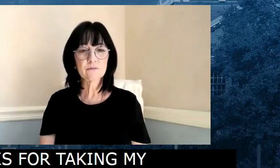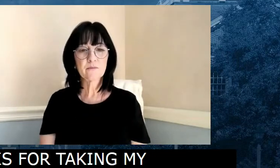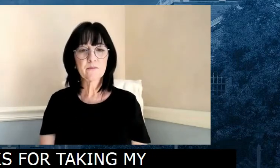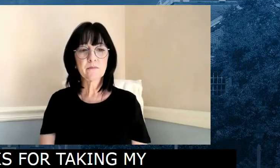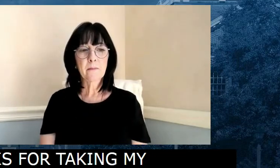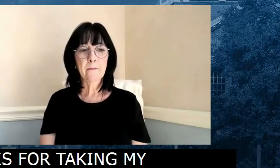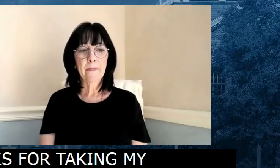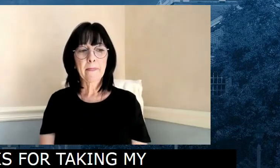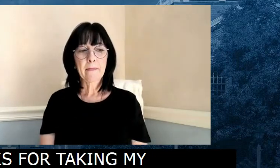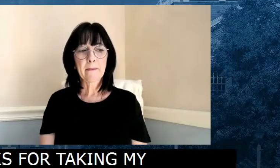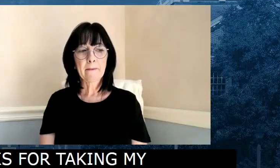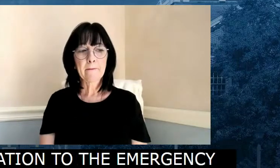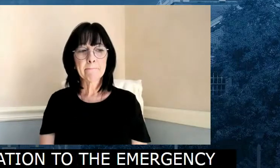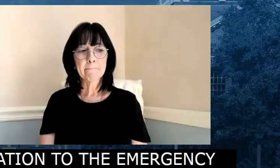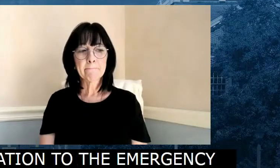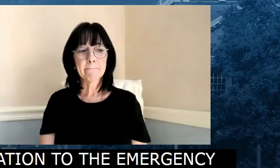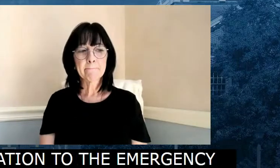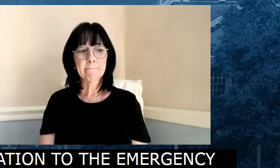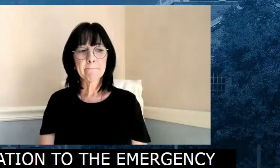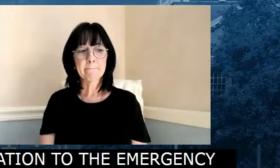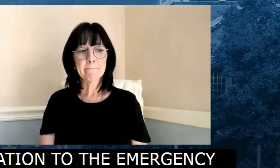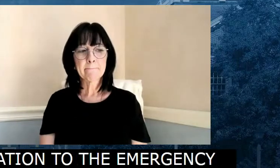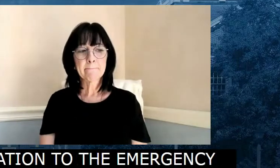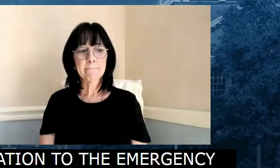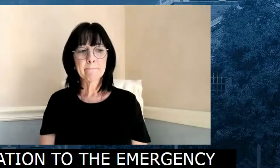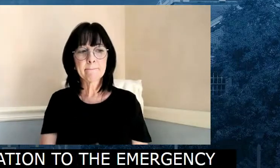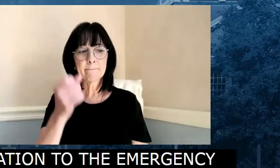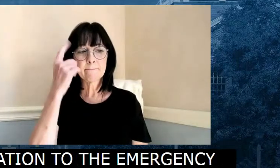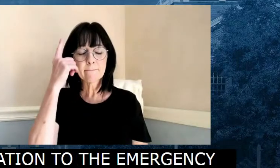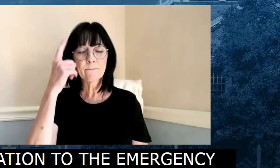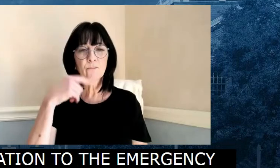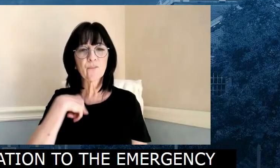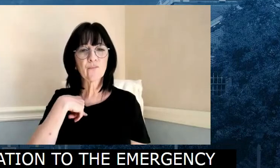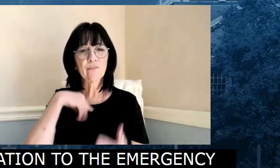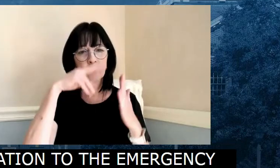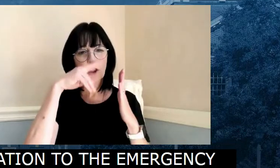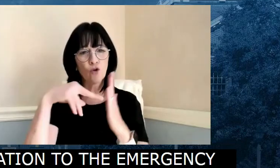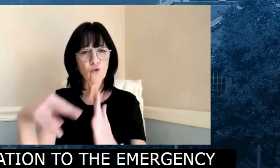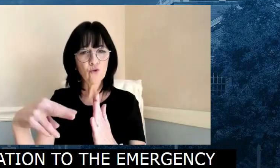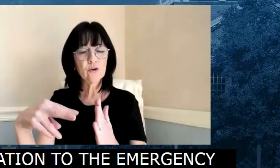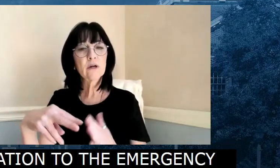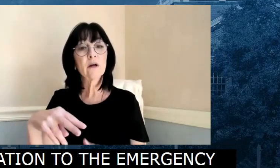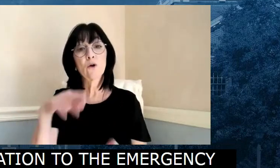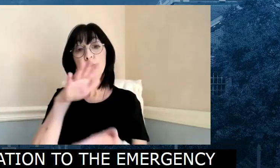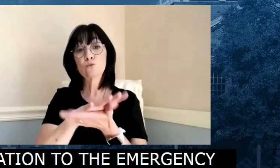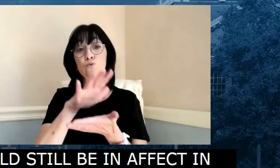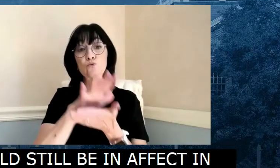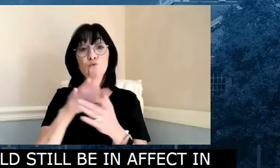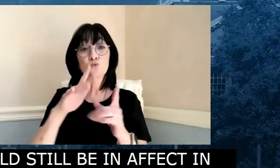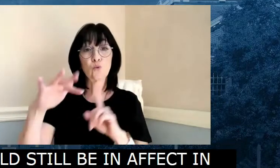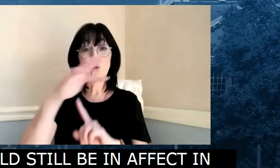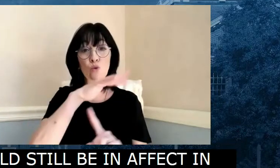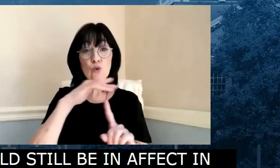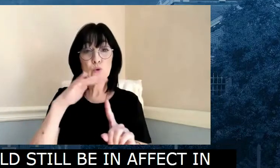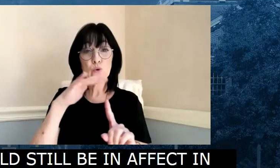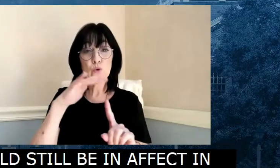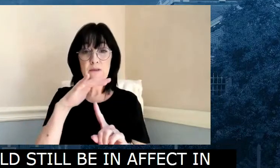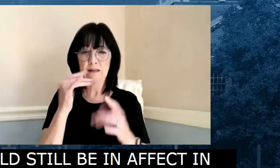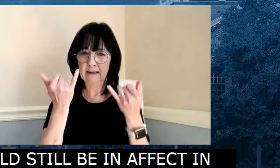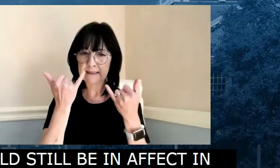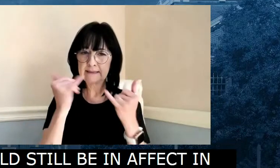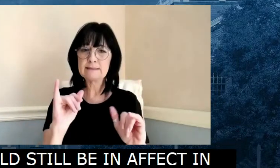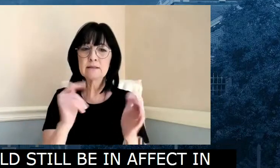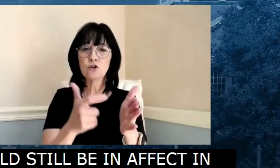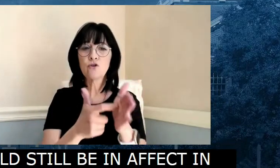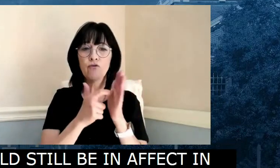distancing rule would still be in effect in a school setting. Is that because some children are too young to get the vaccine? And if that's